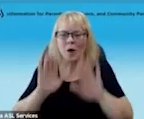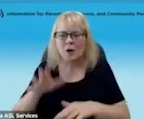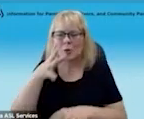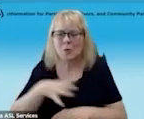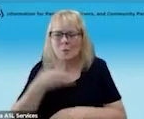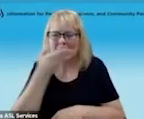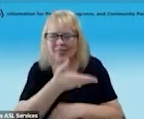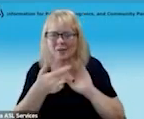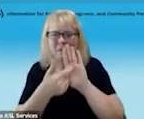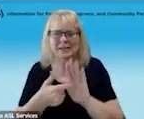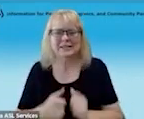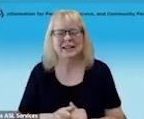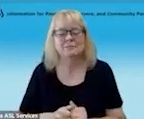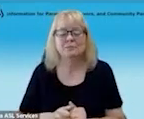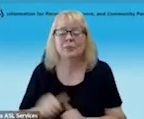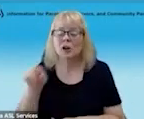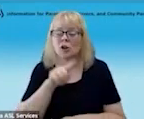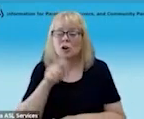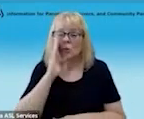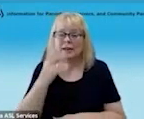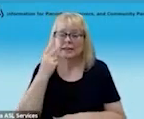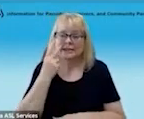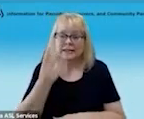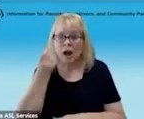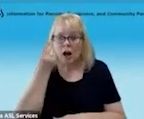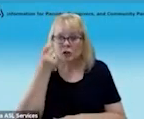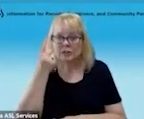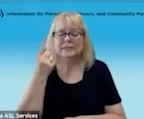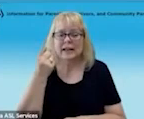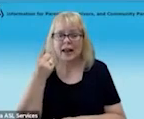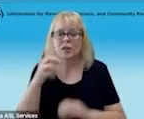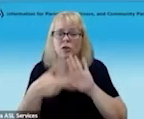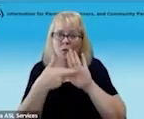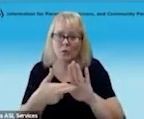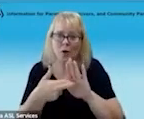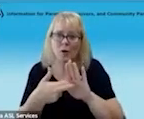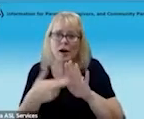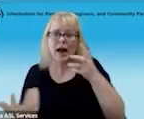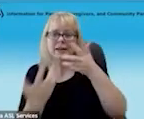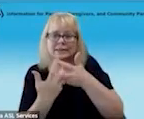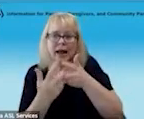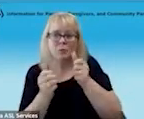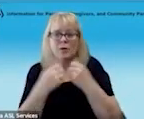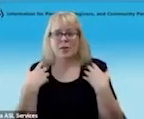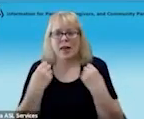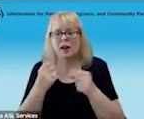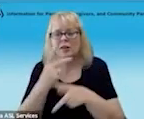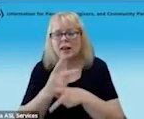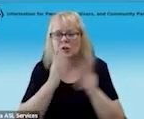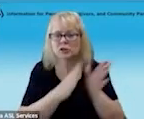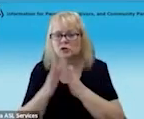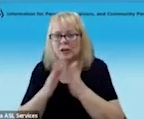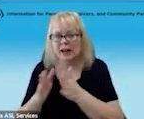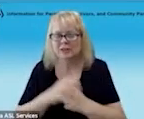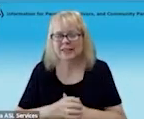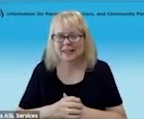our providers in here are superheroes. We have Superman, Flash, and Wonder Woman. Cultural responsiveness is the